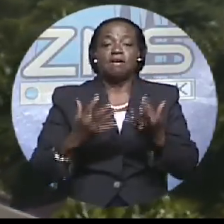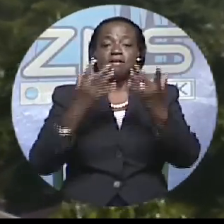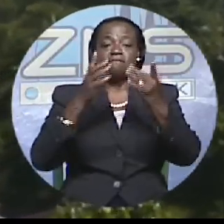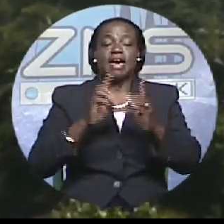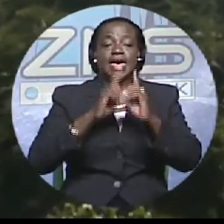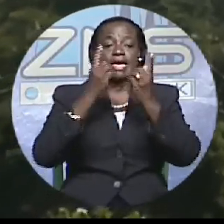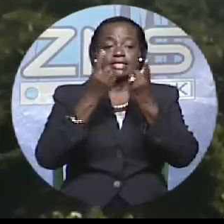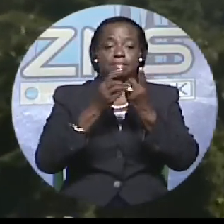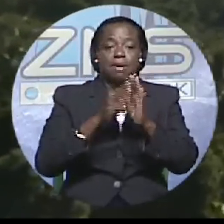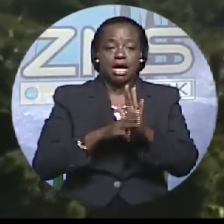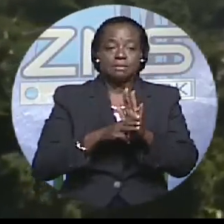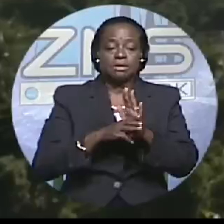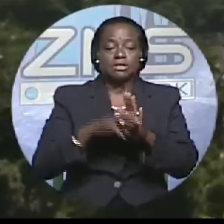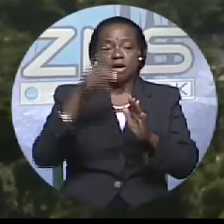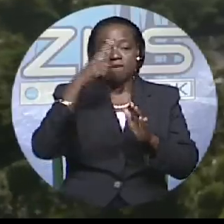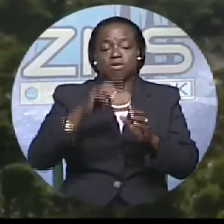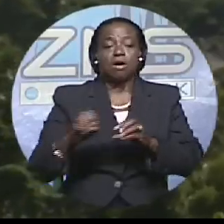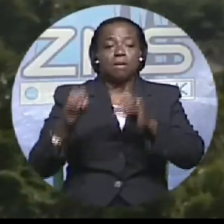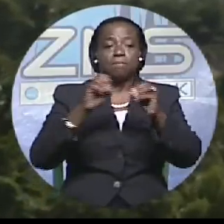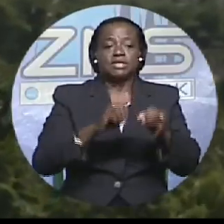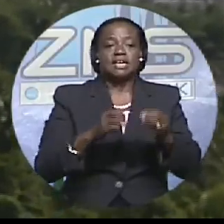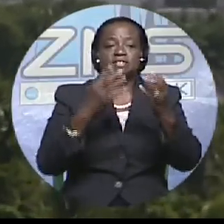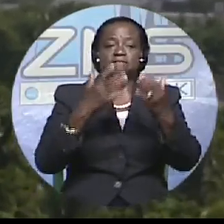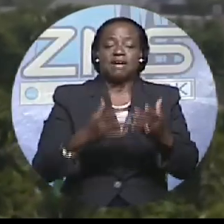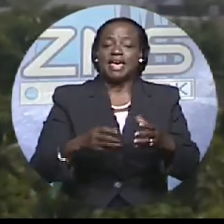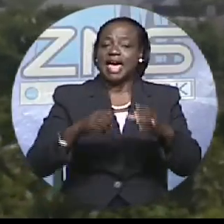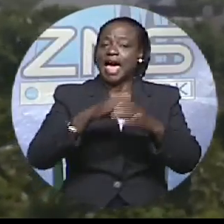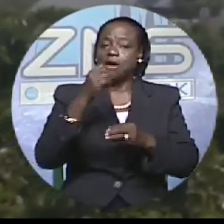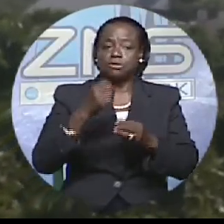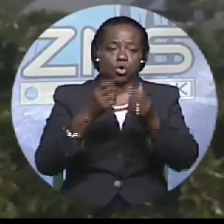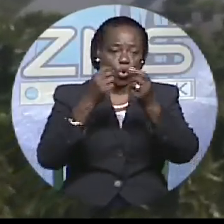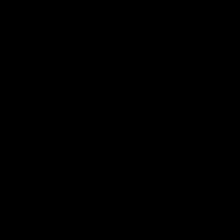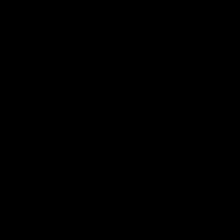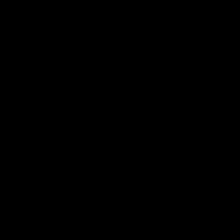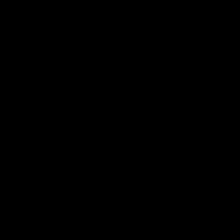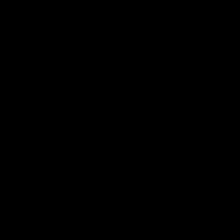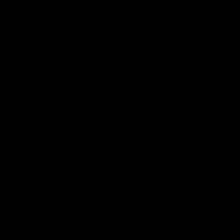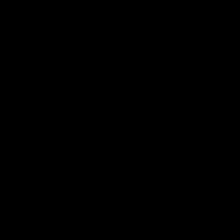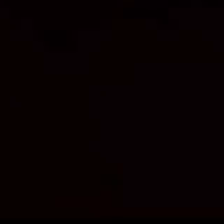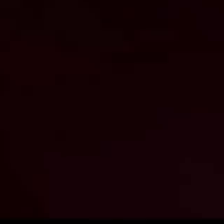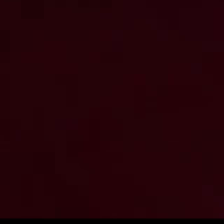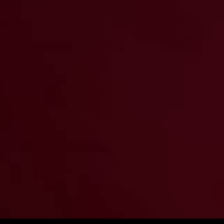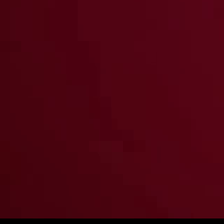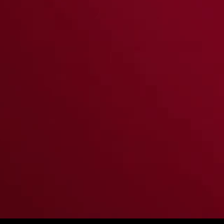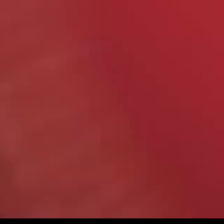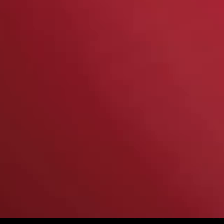extinguishing this latest fire in the quickest possible time.